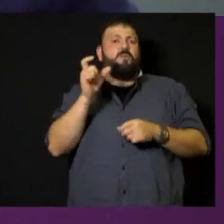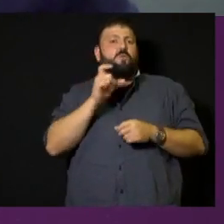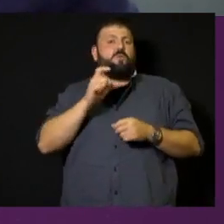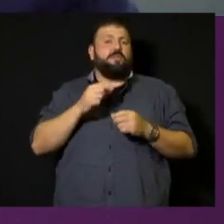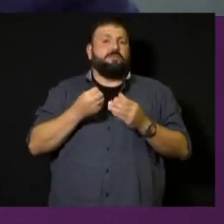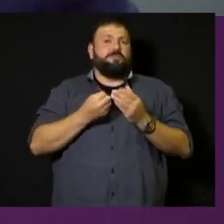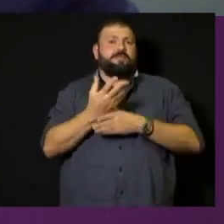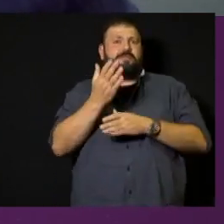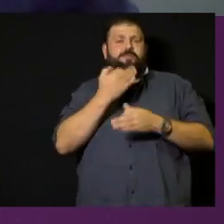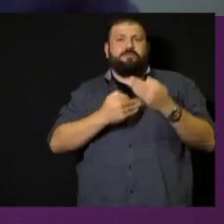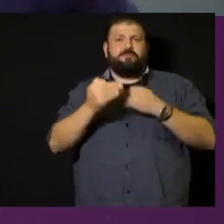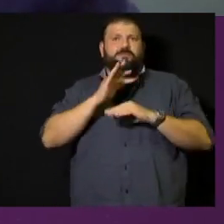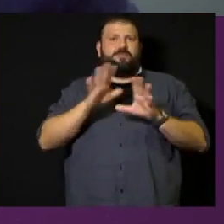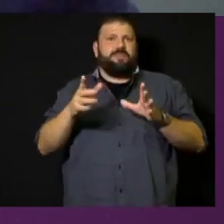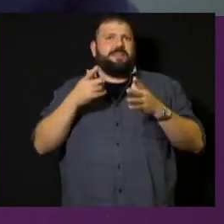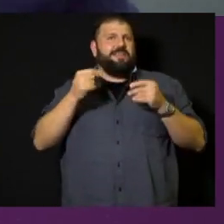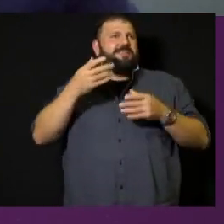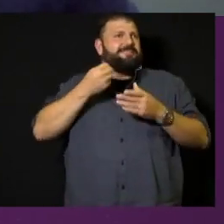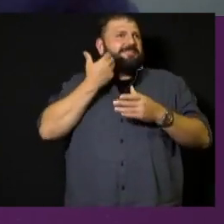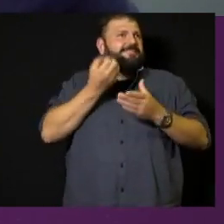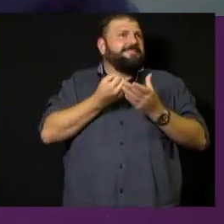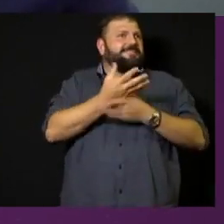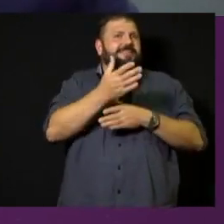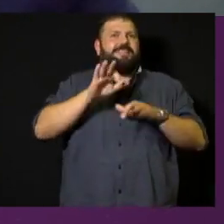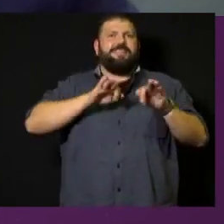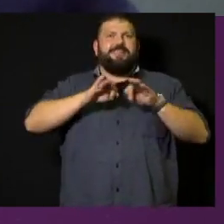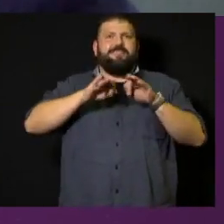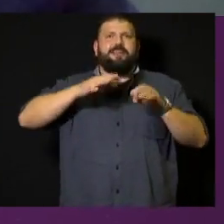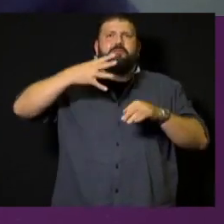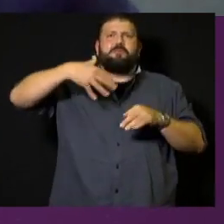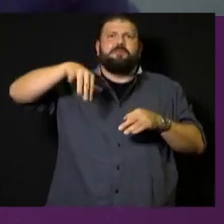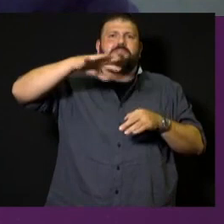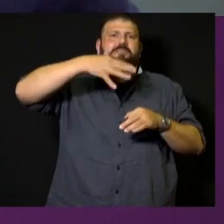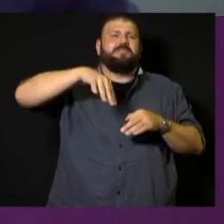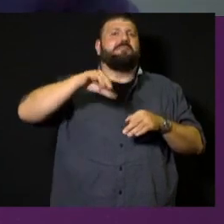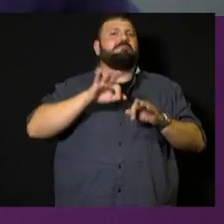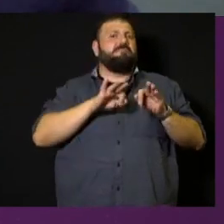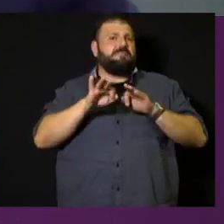career, my degree. But once I was out there,